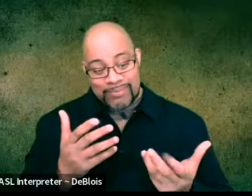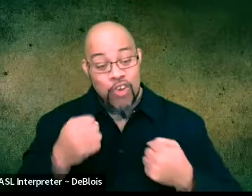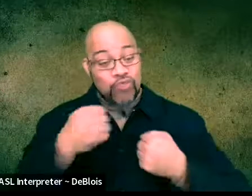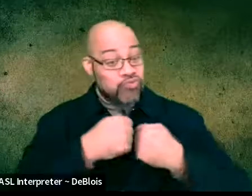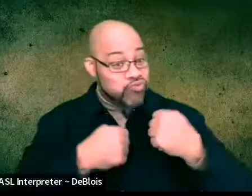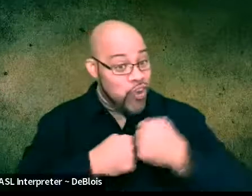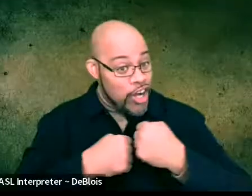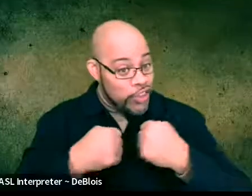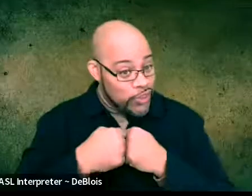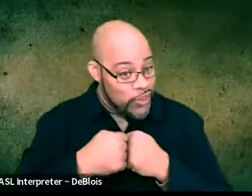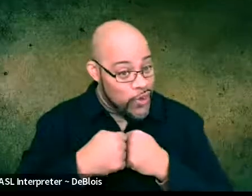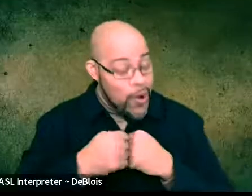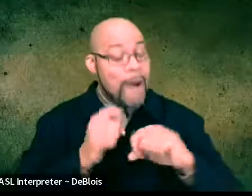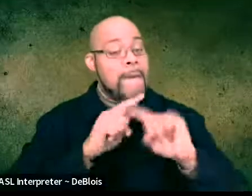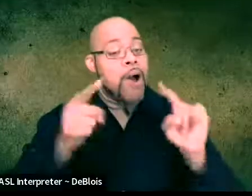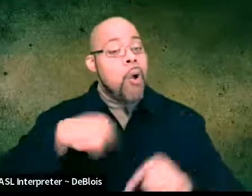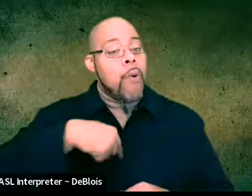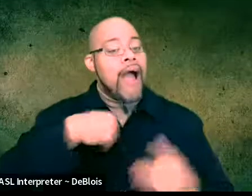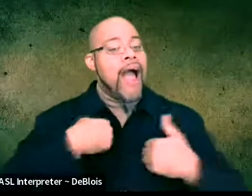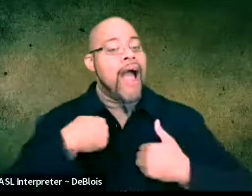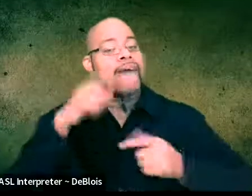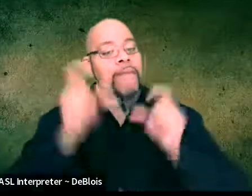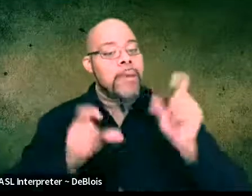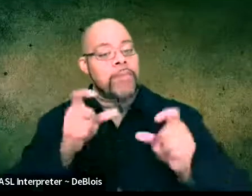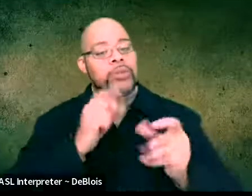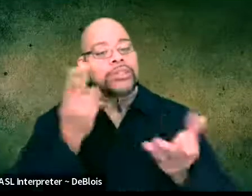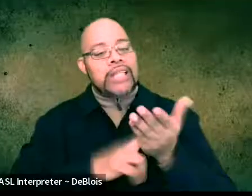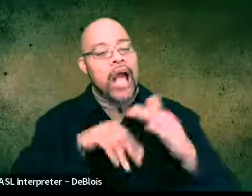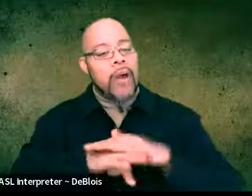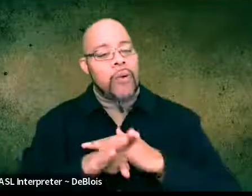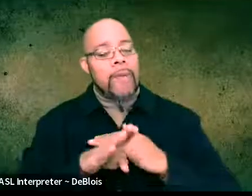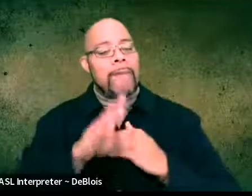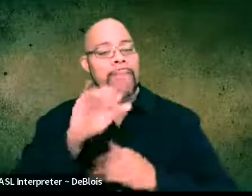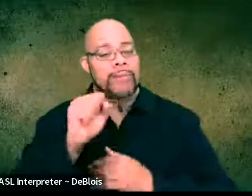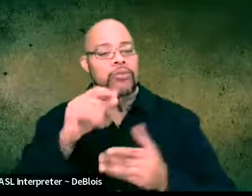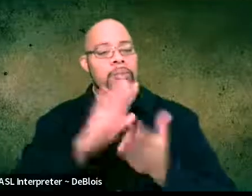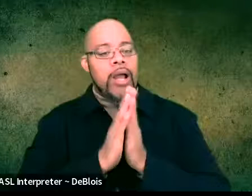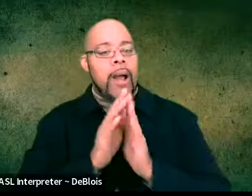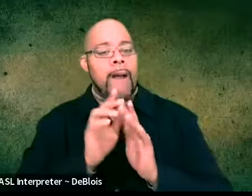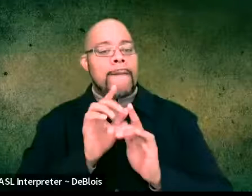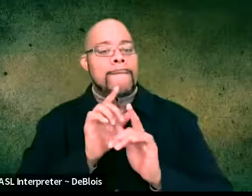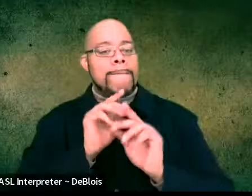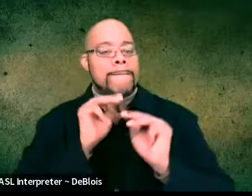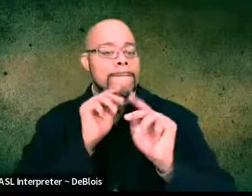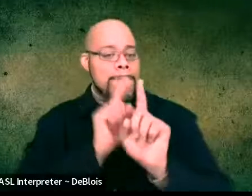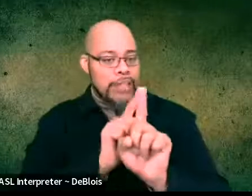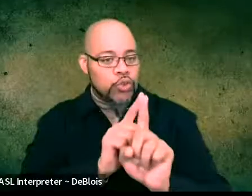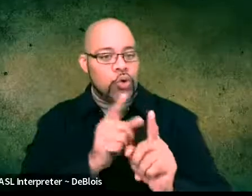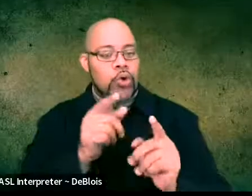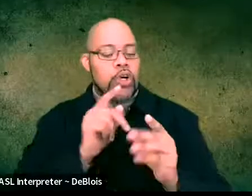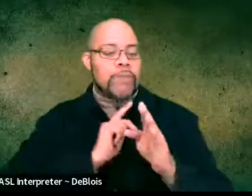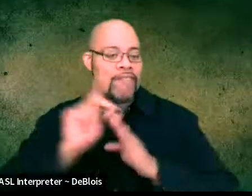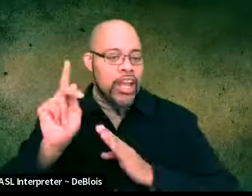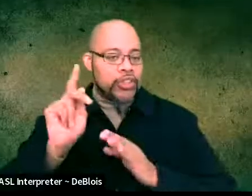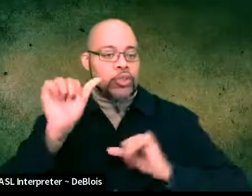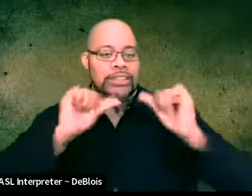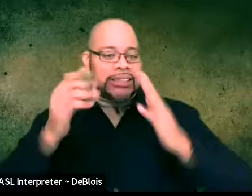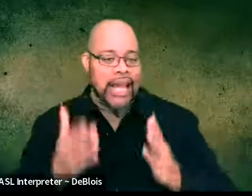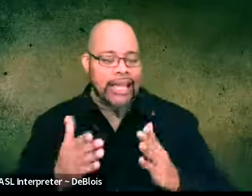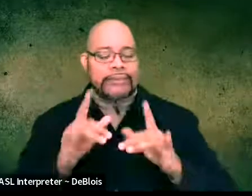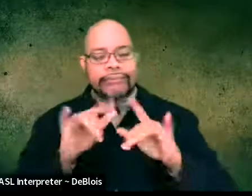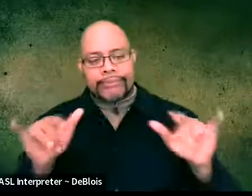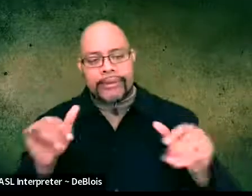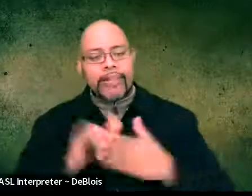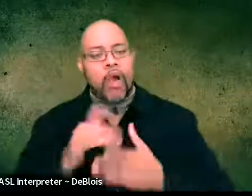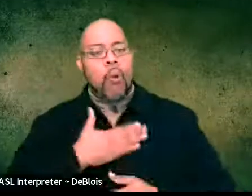structure, but we have people that sign up through BIMS to be mentors, such as professors, scientists, etc., that